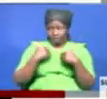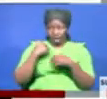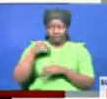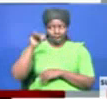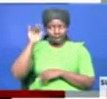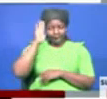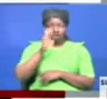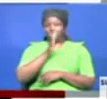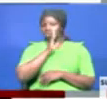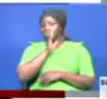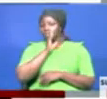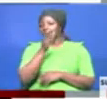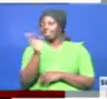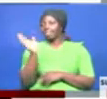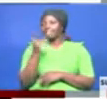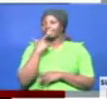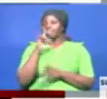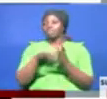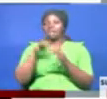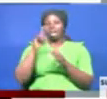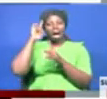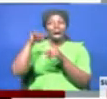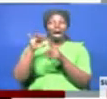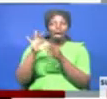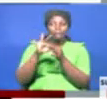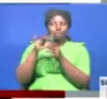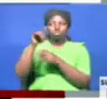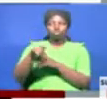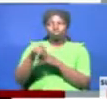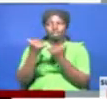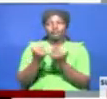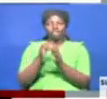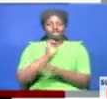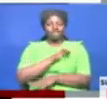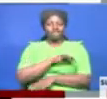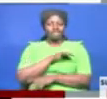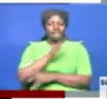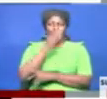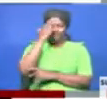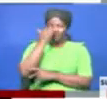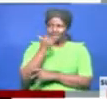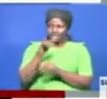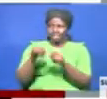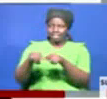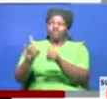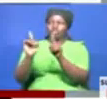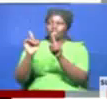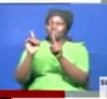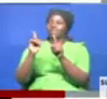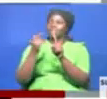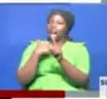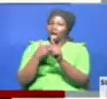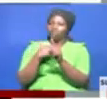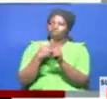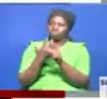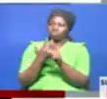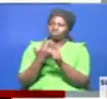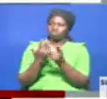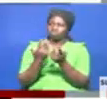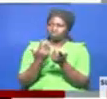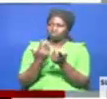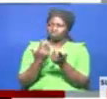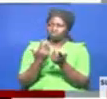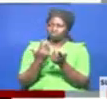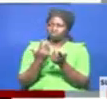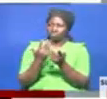saying that Azimio should now fear because they are the ones who advanced through